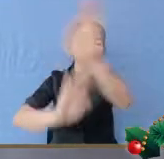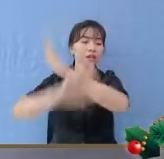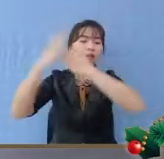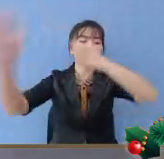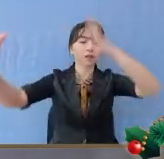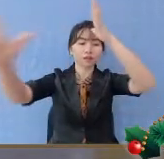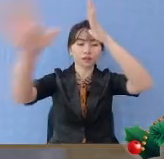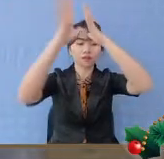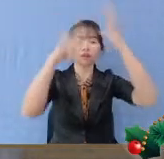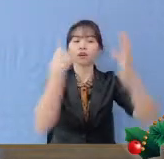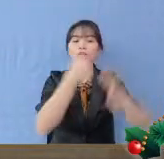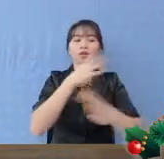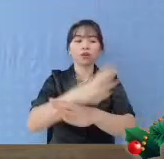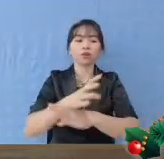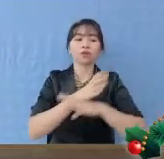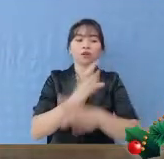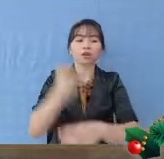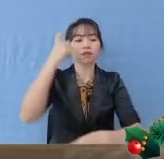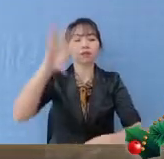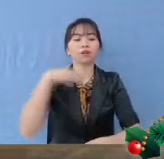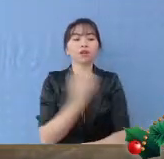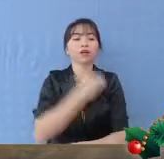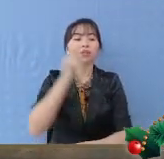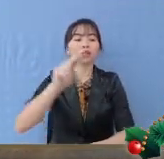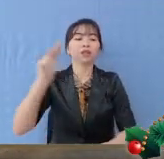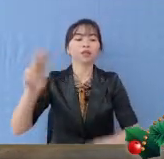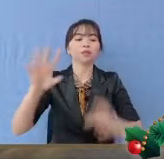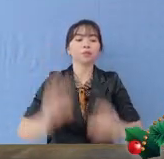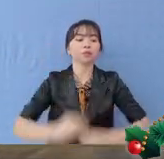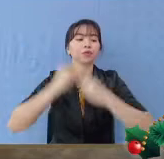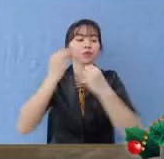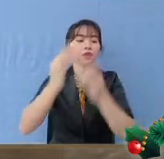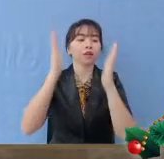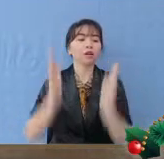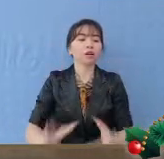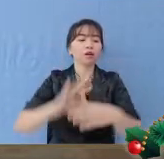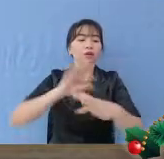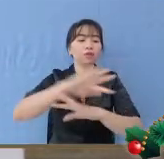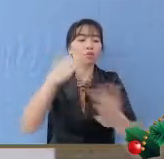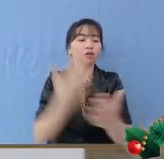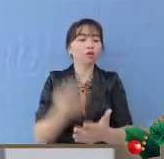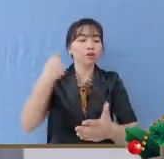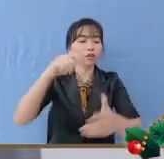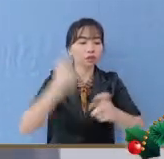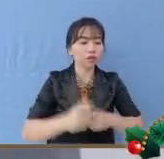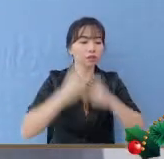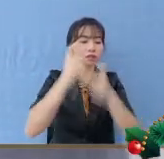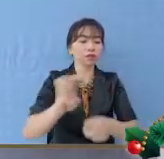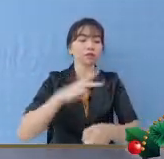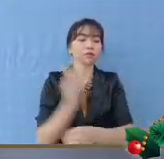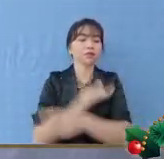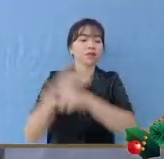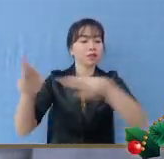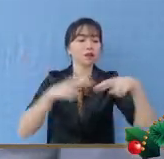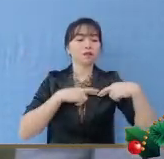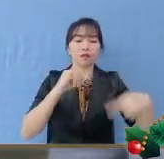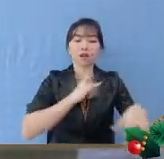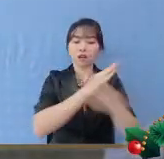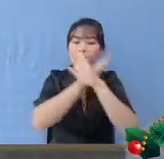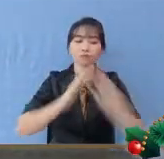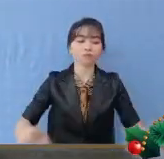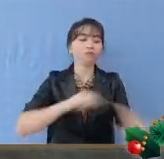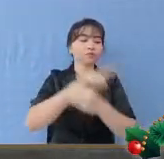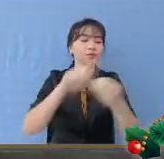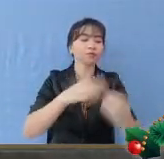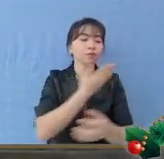A Heavenly Father who cares for our needs, provider of all the gifts we receive. I